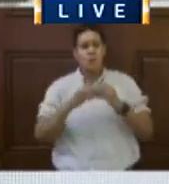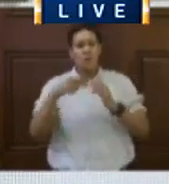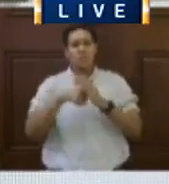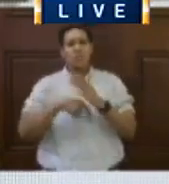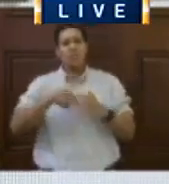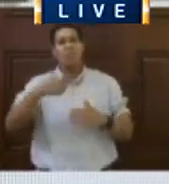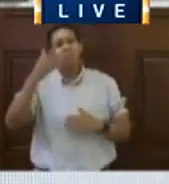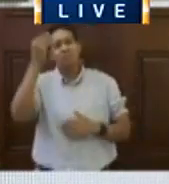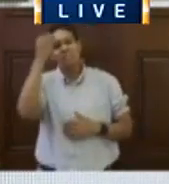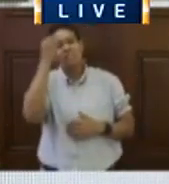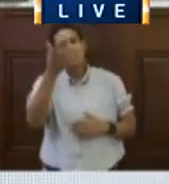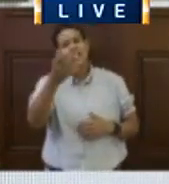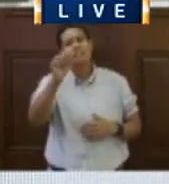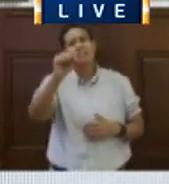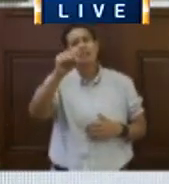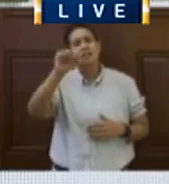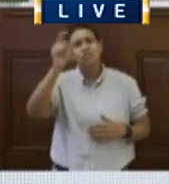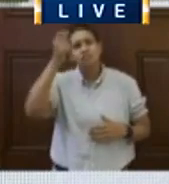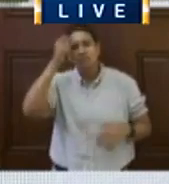government will have to take